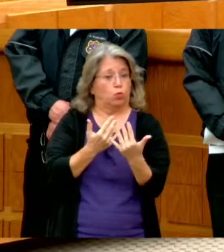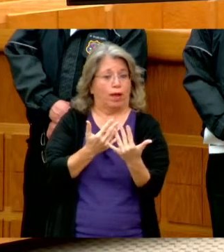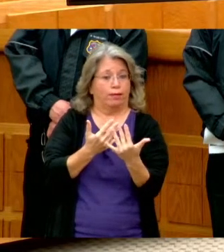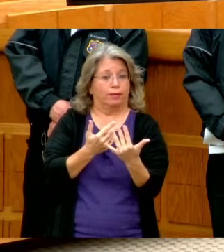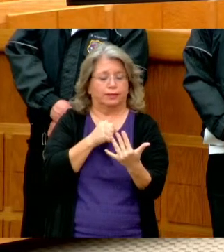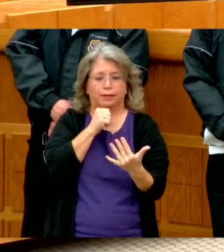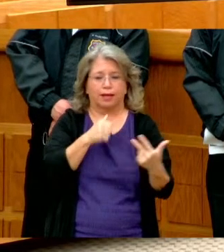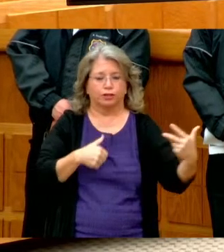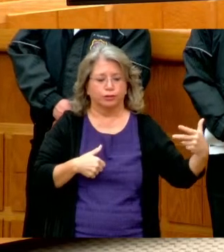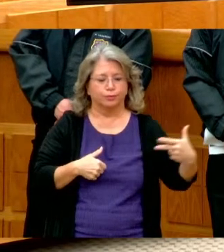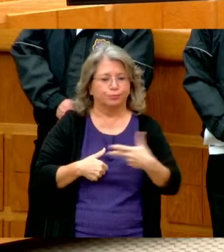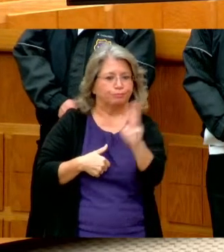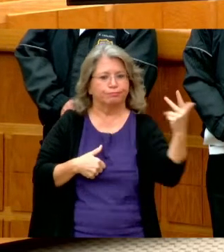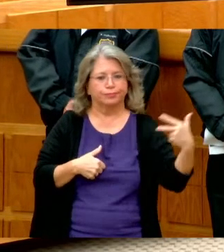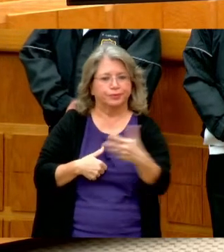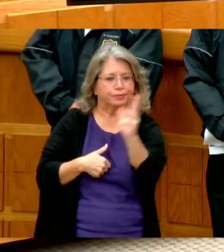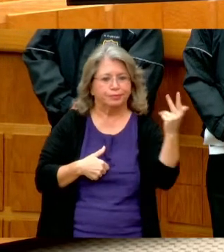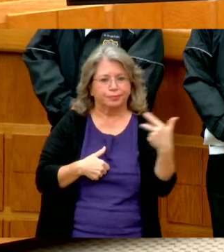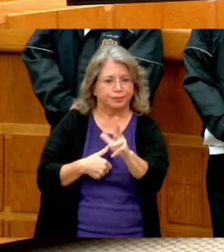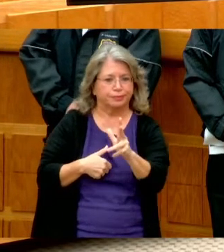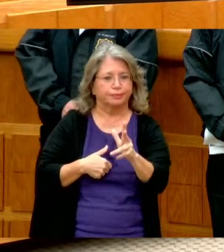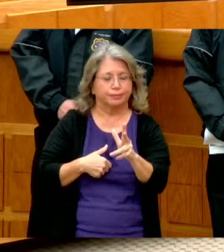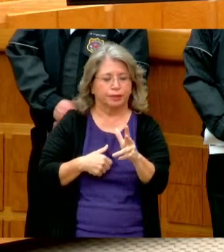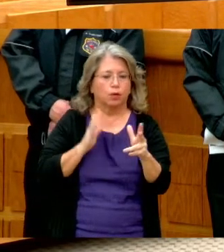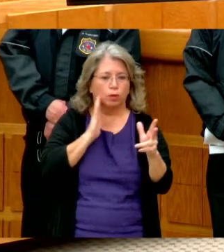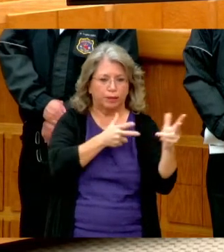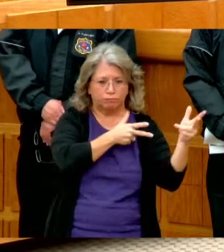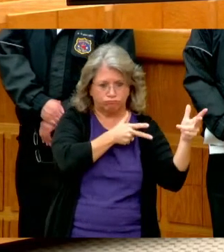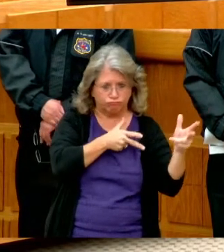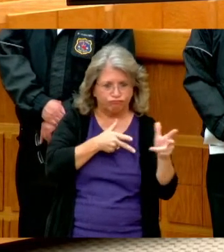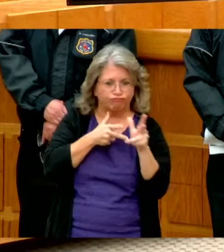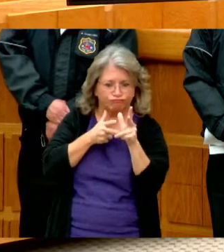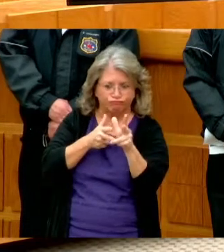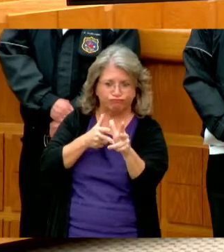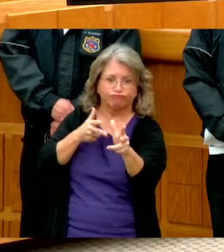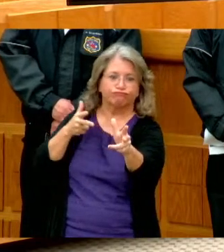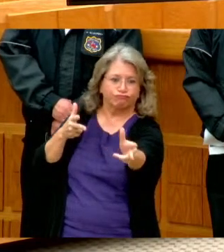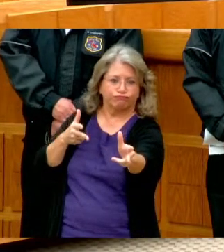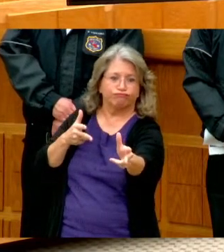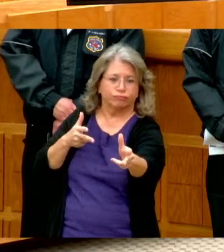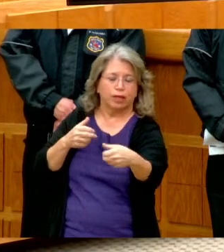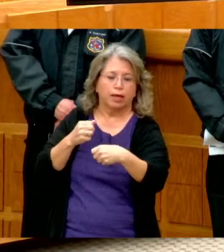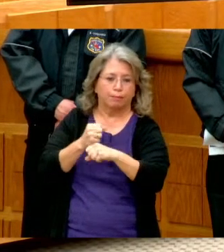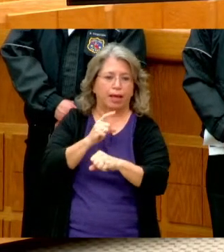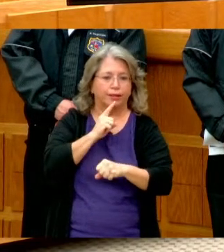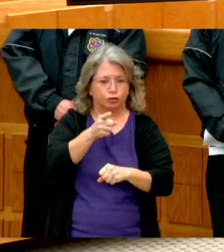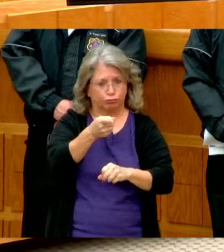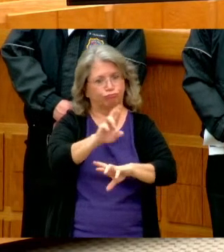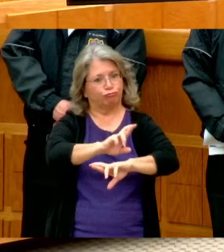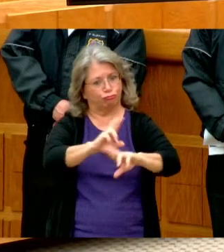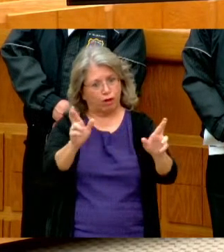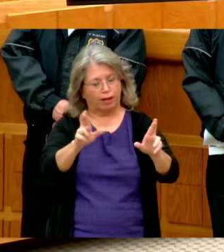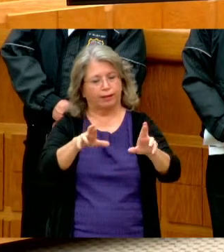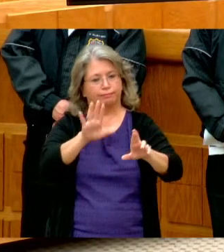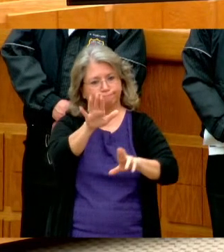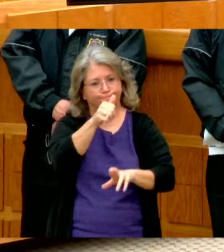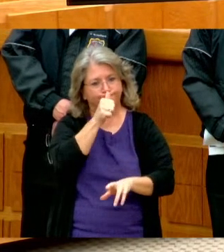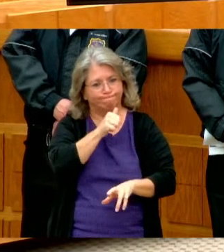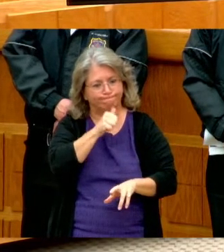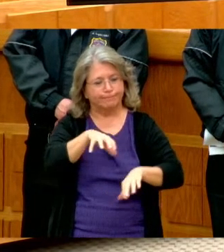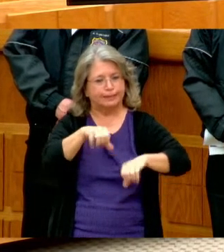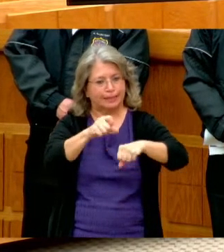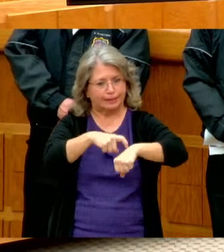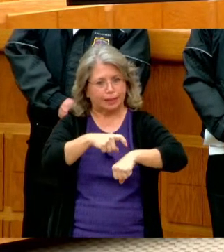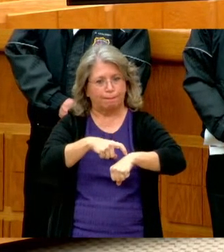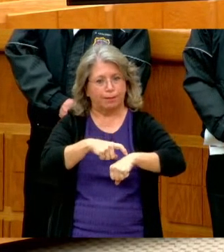zipping in and zipping out. So make sure that you've prepared to take some time.